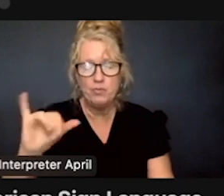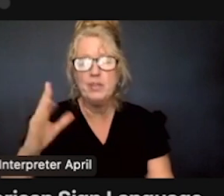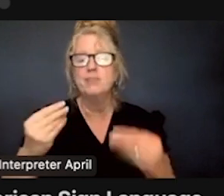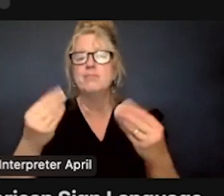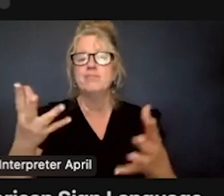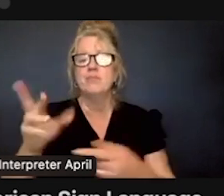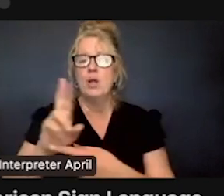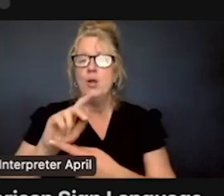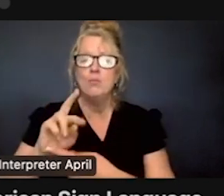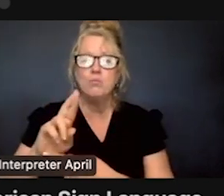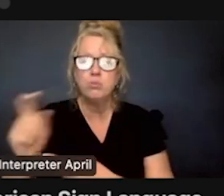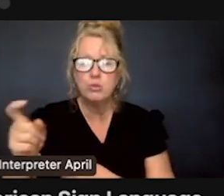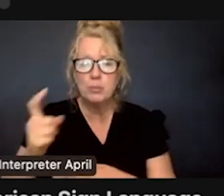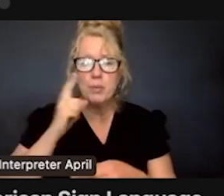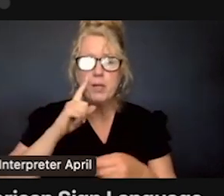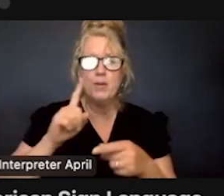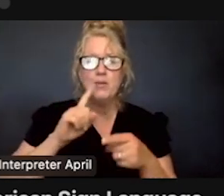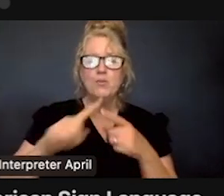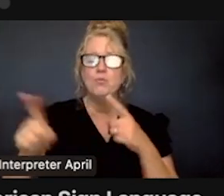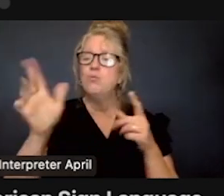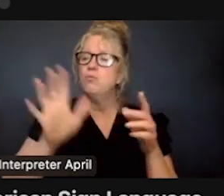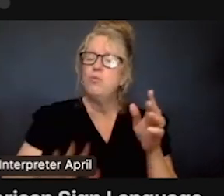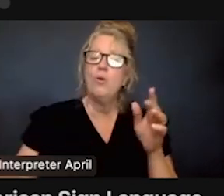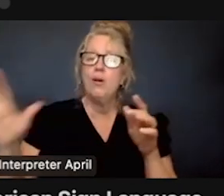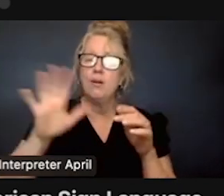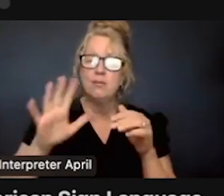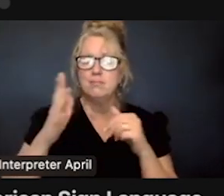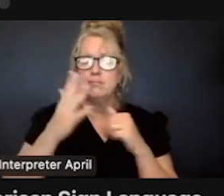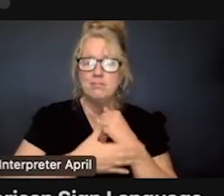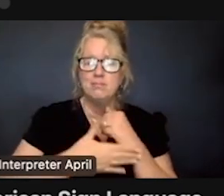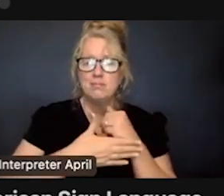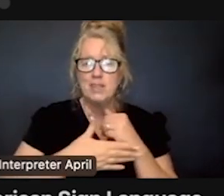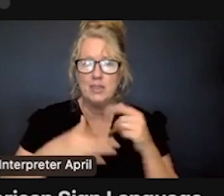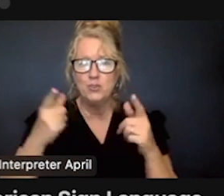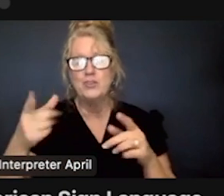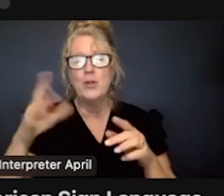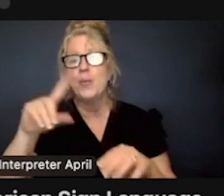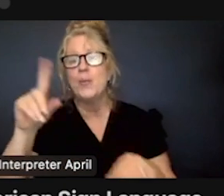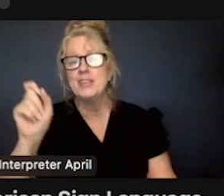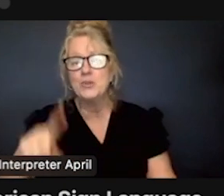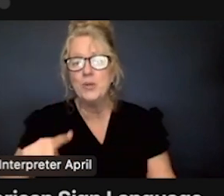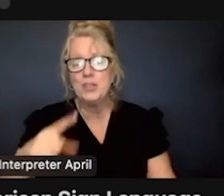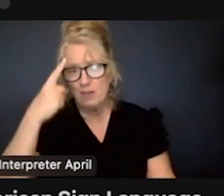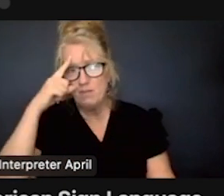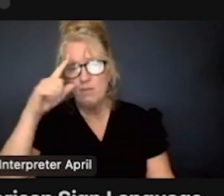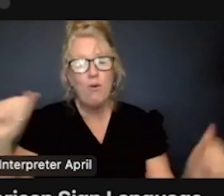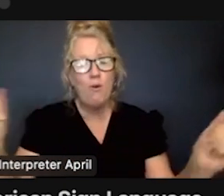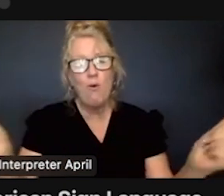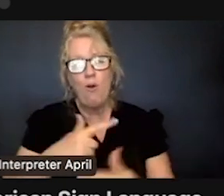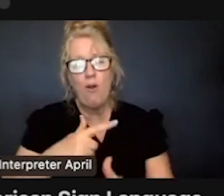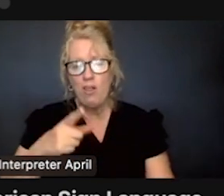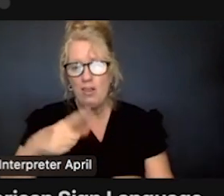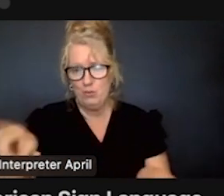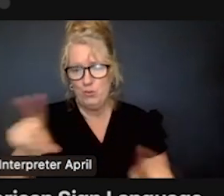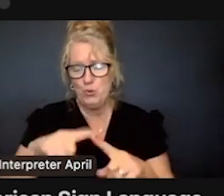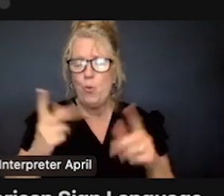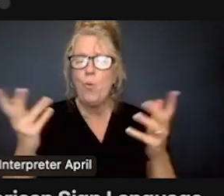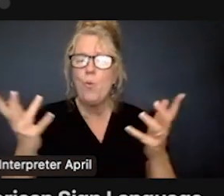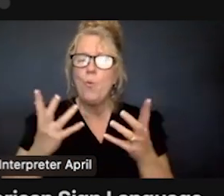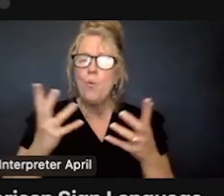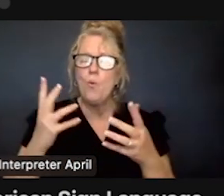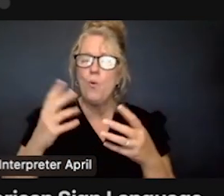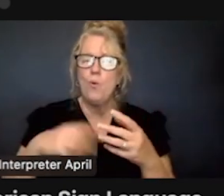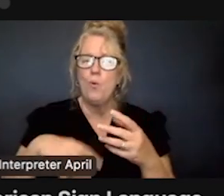for the well-being of the country. So this is a question for all of you. What are the